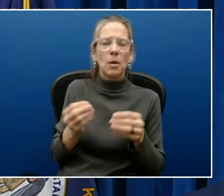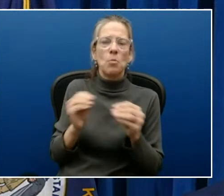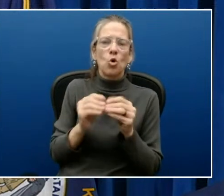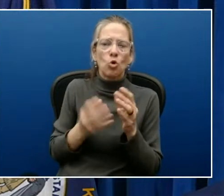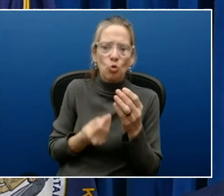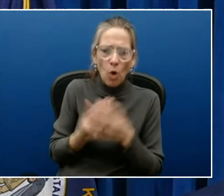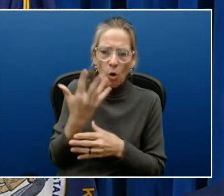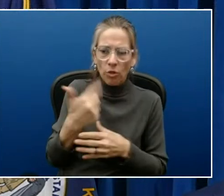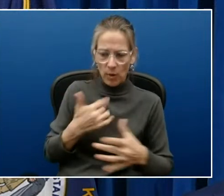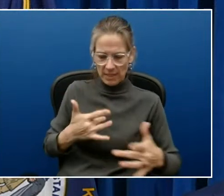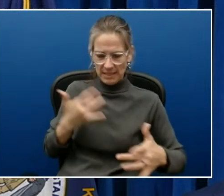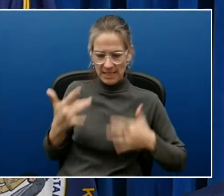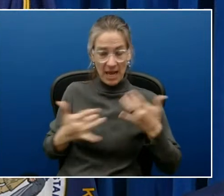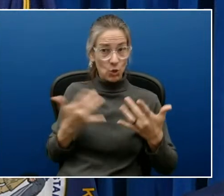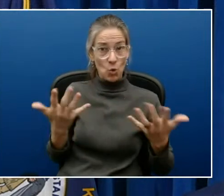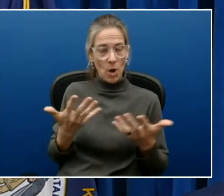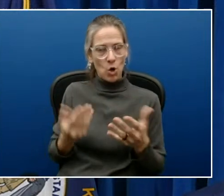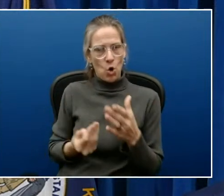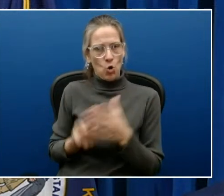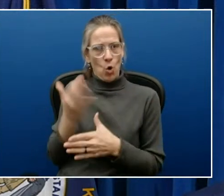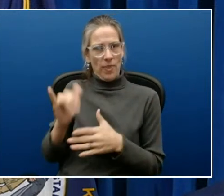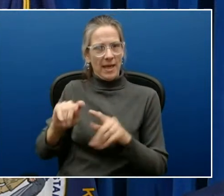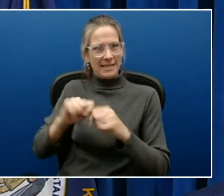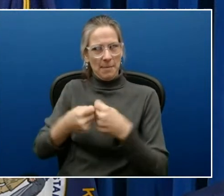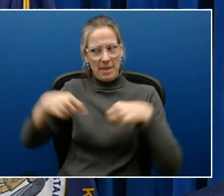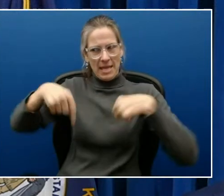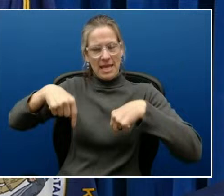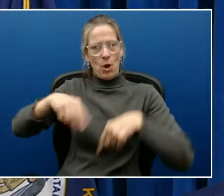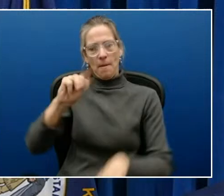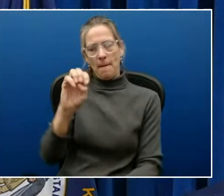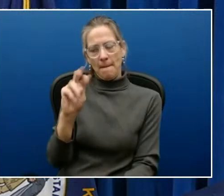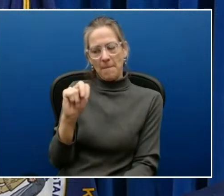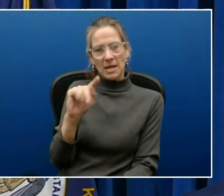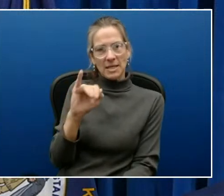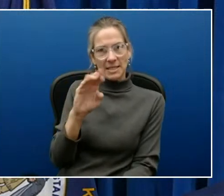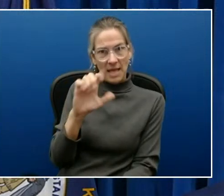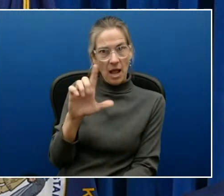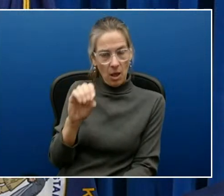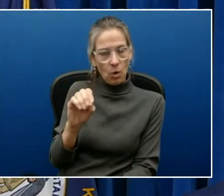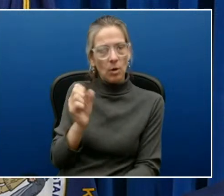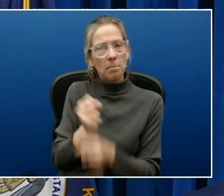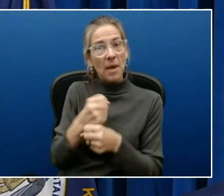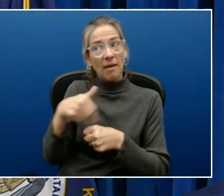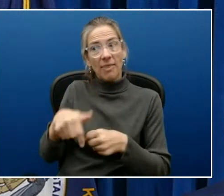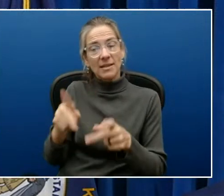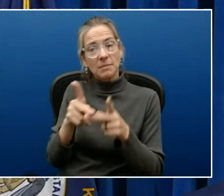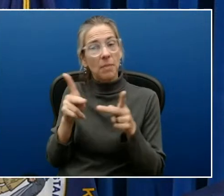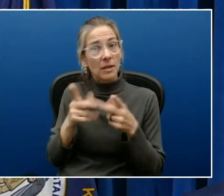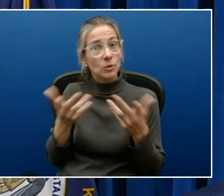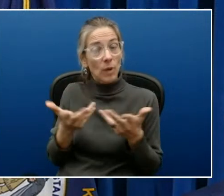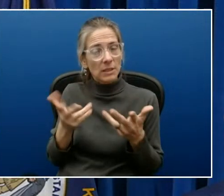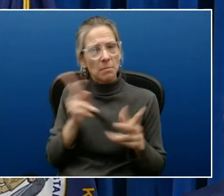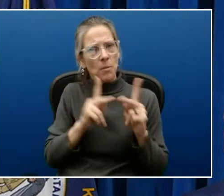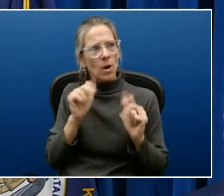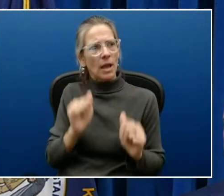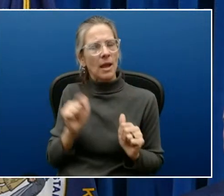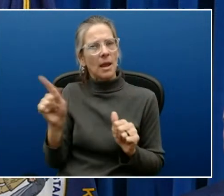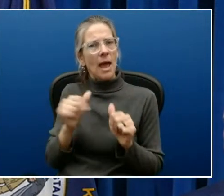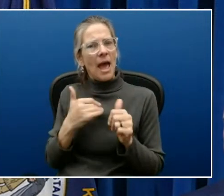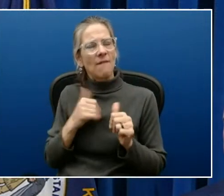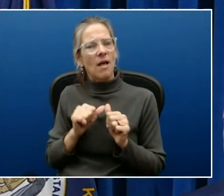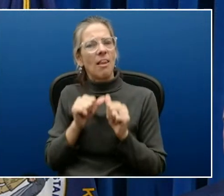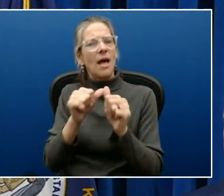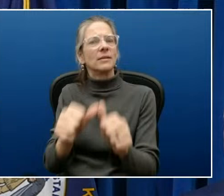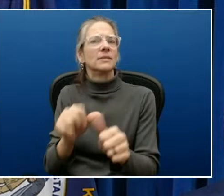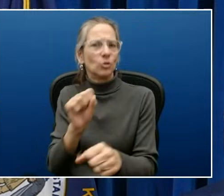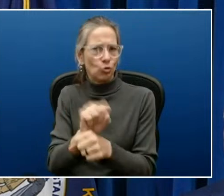excited to grow that team right here in Monticello and to make this place a place where people can build lasting careers.